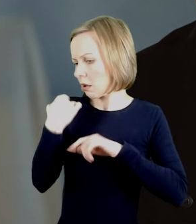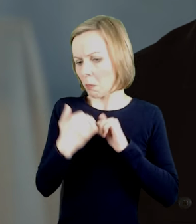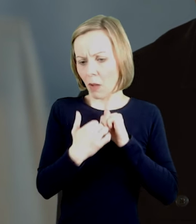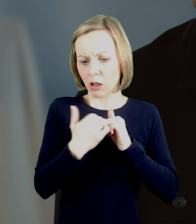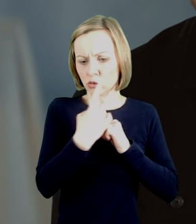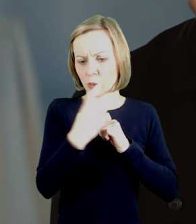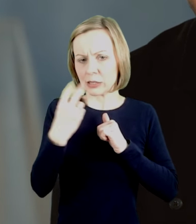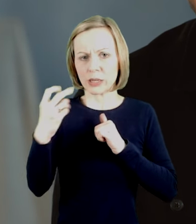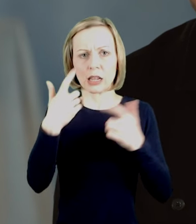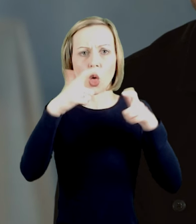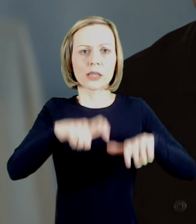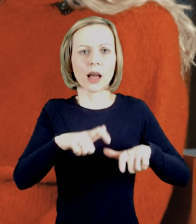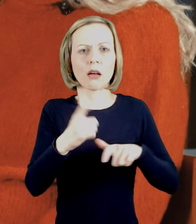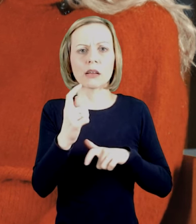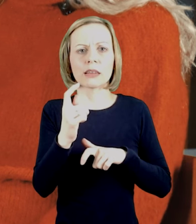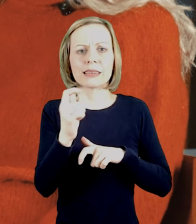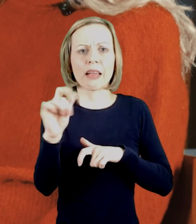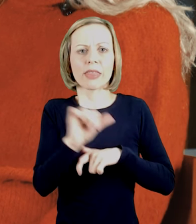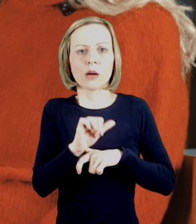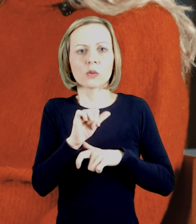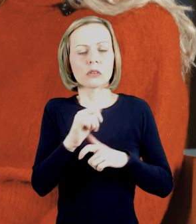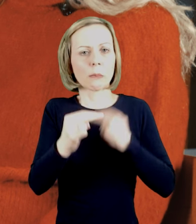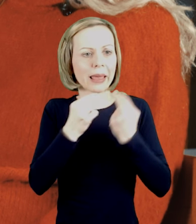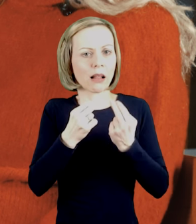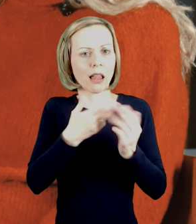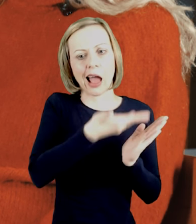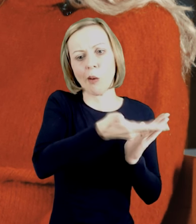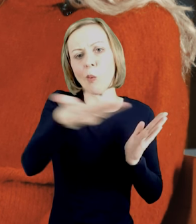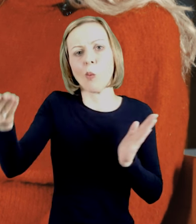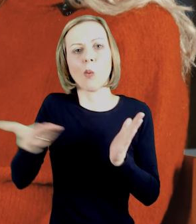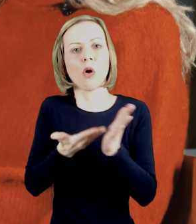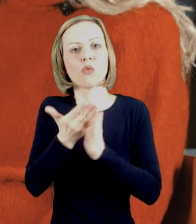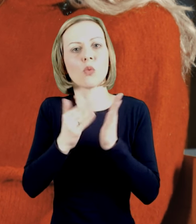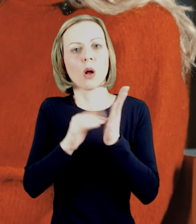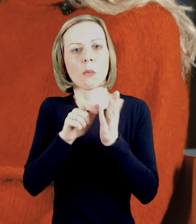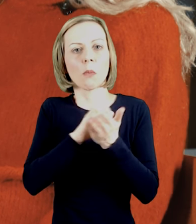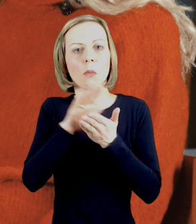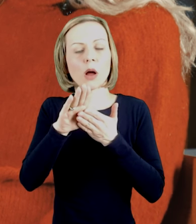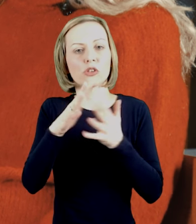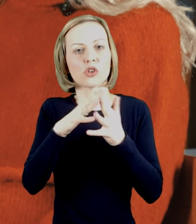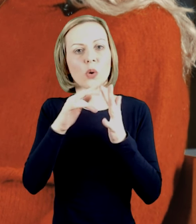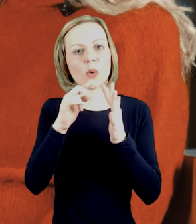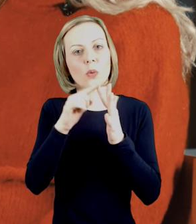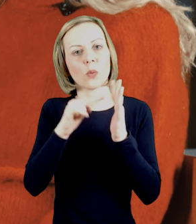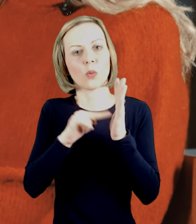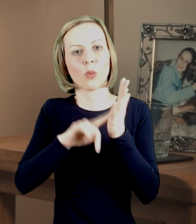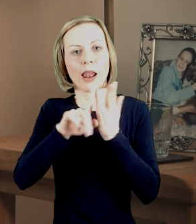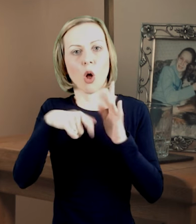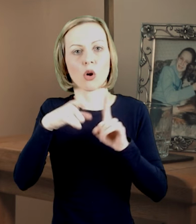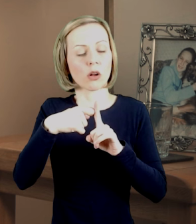10,000 meals around much one luck. Seeing people pull together and seeing the joy that you can give people just by delivering them a meal on a Sunday.